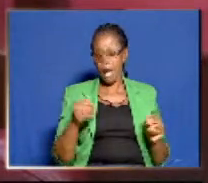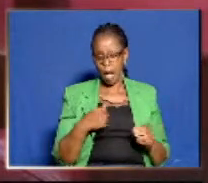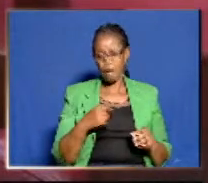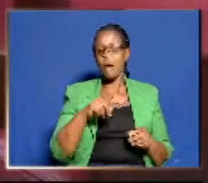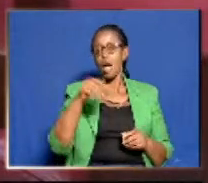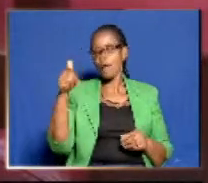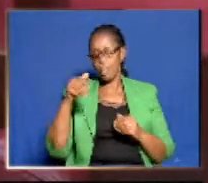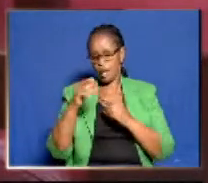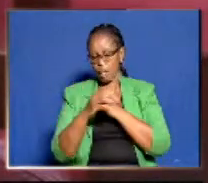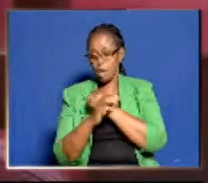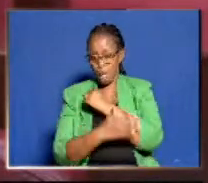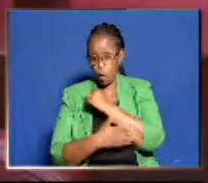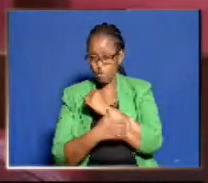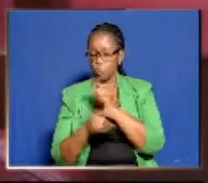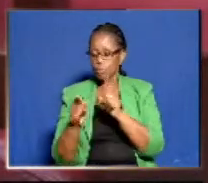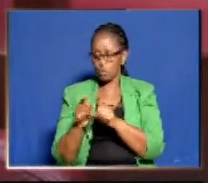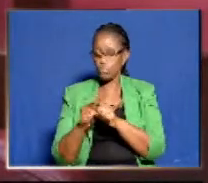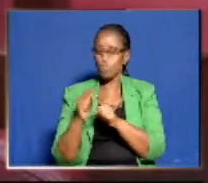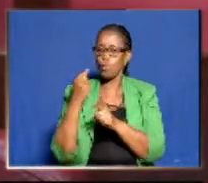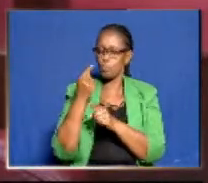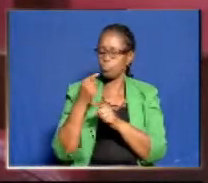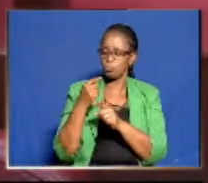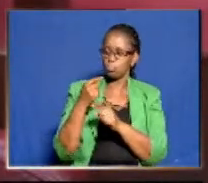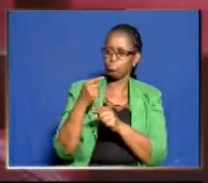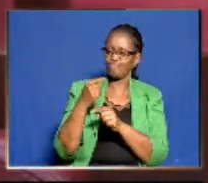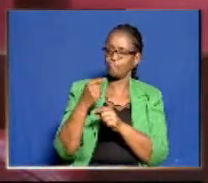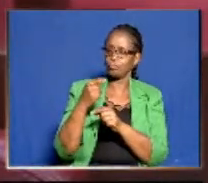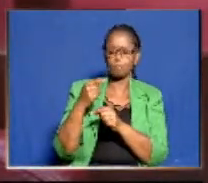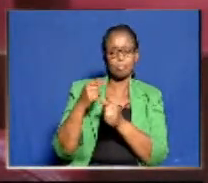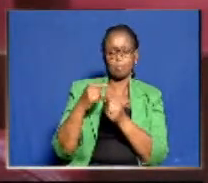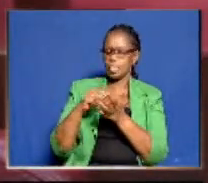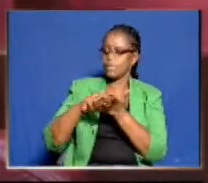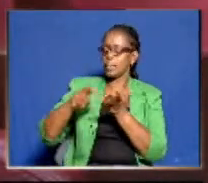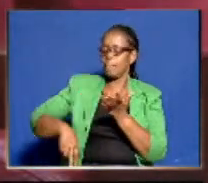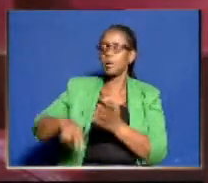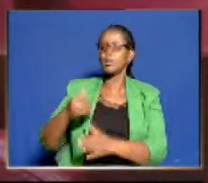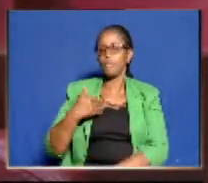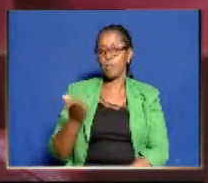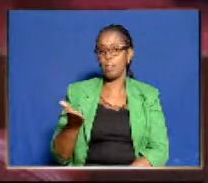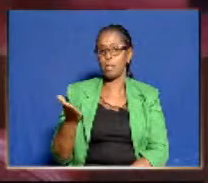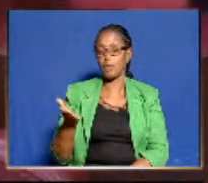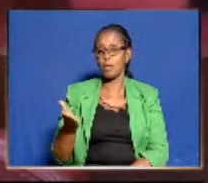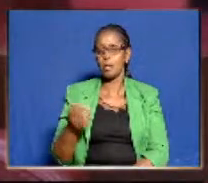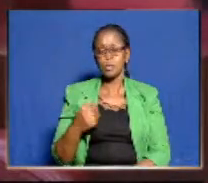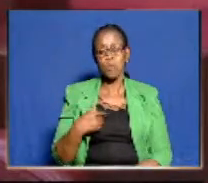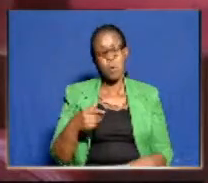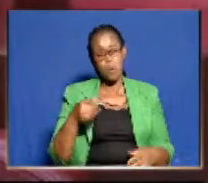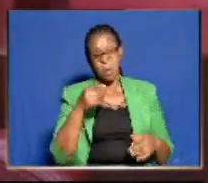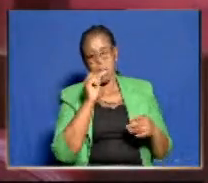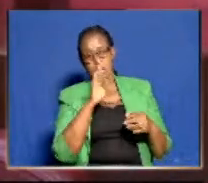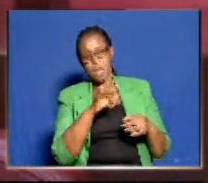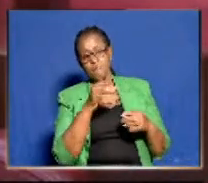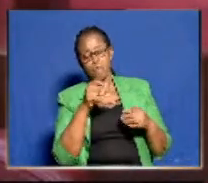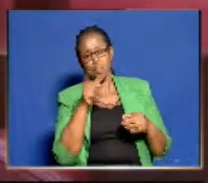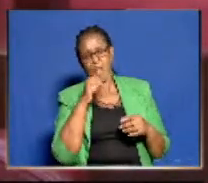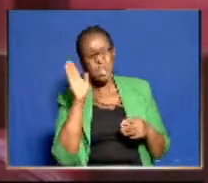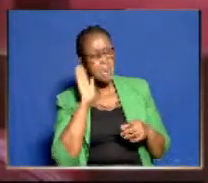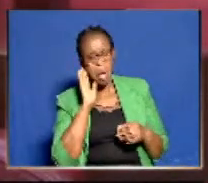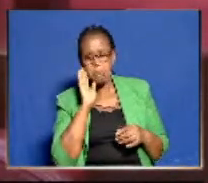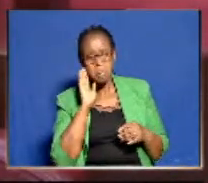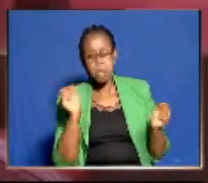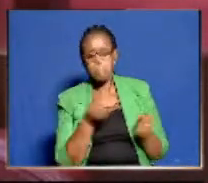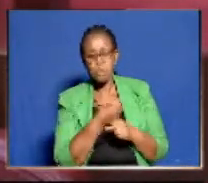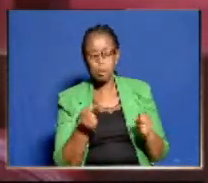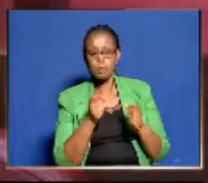same area. And therefore, when we hear that we cannot start new projects just because we have pending bills,